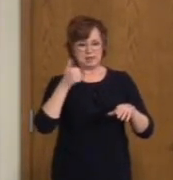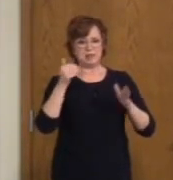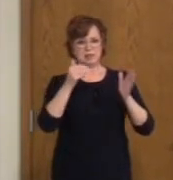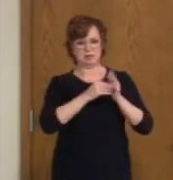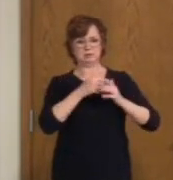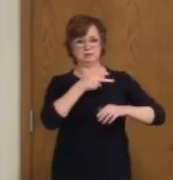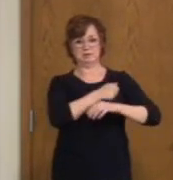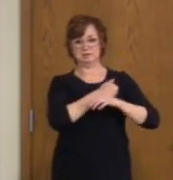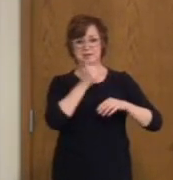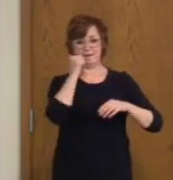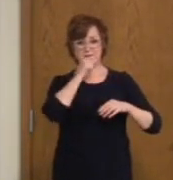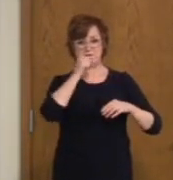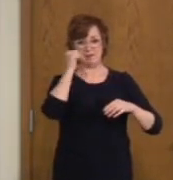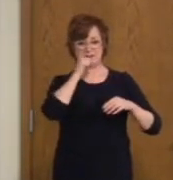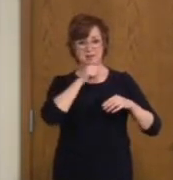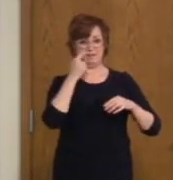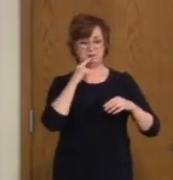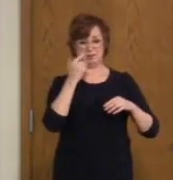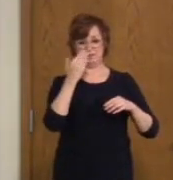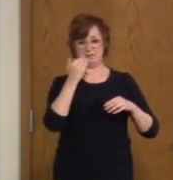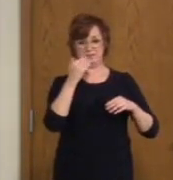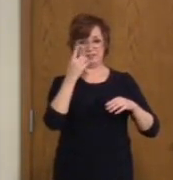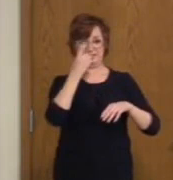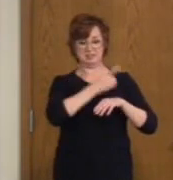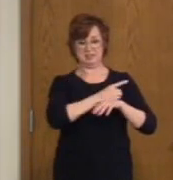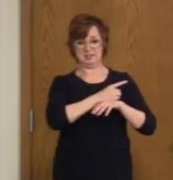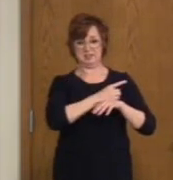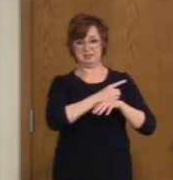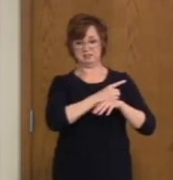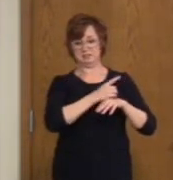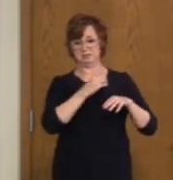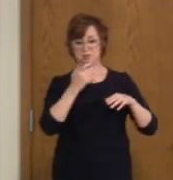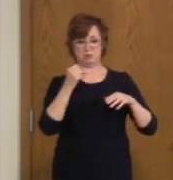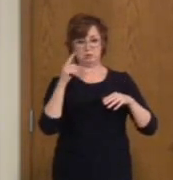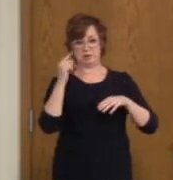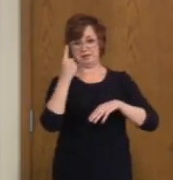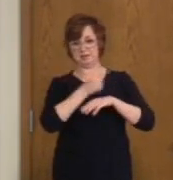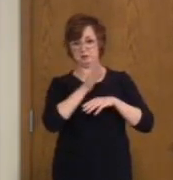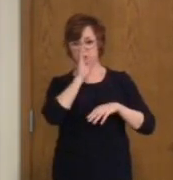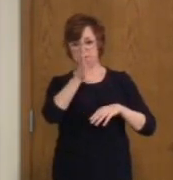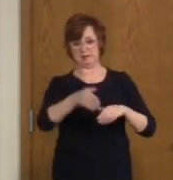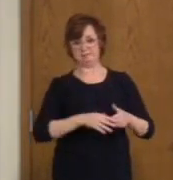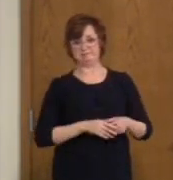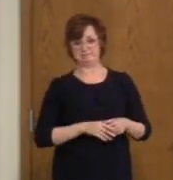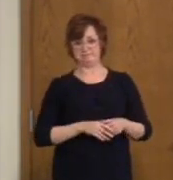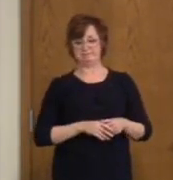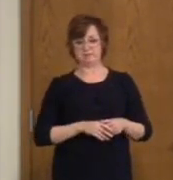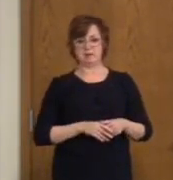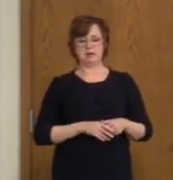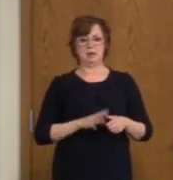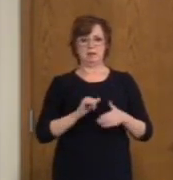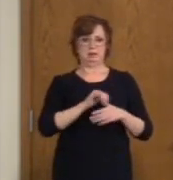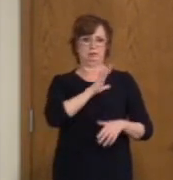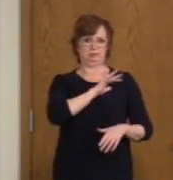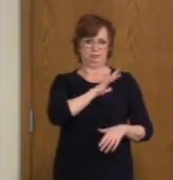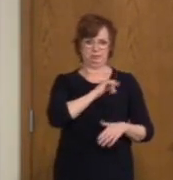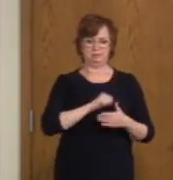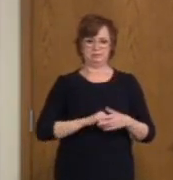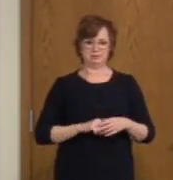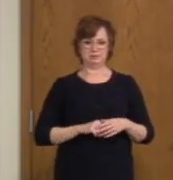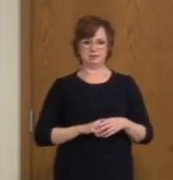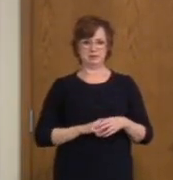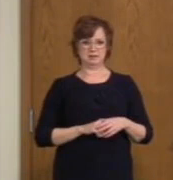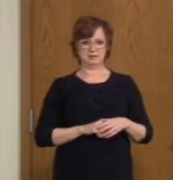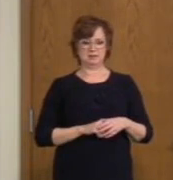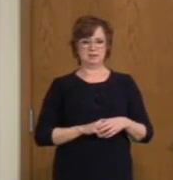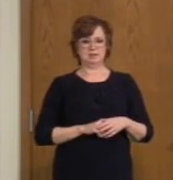day for 15 to 20 days in a row. This is a positive in our final few weeks of our battle,